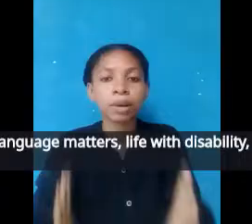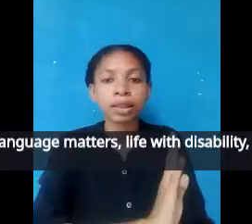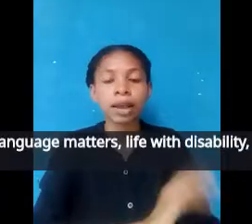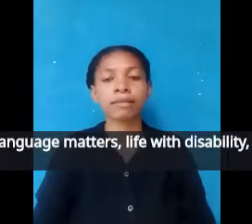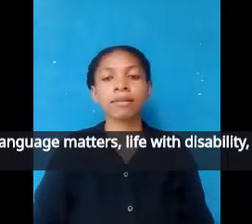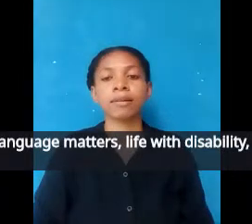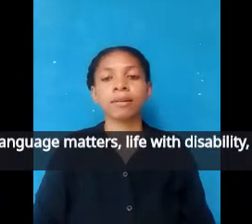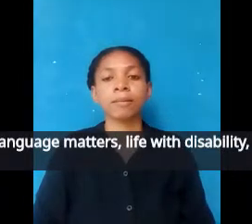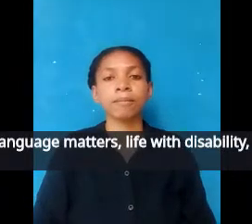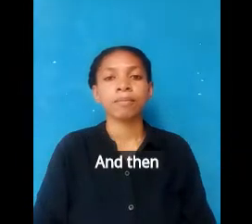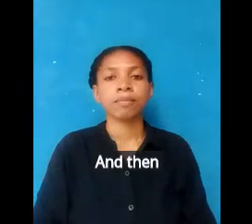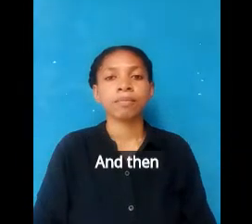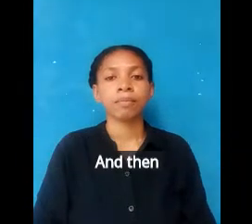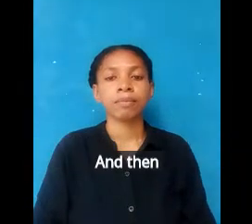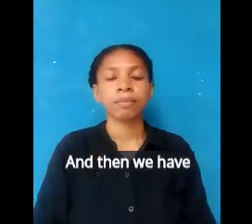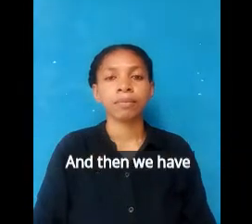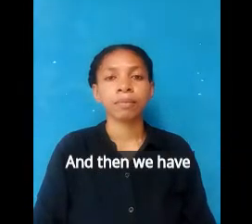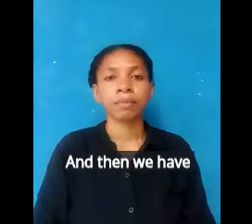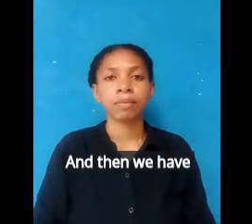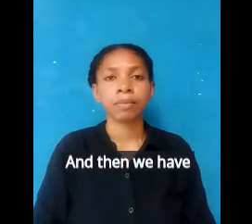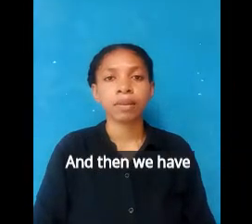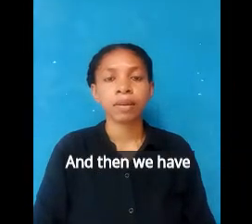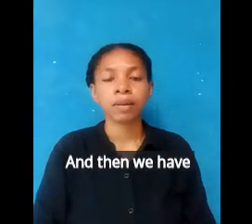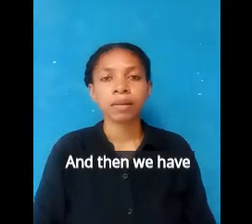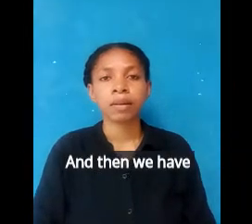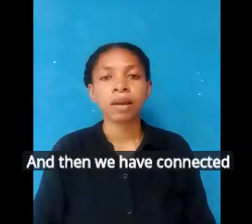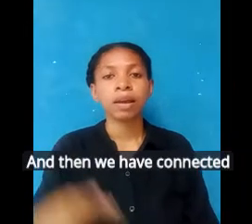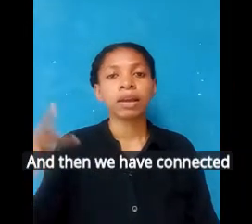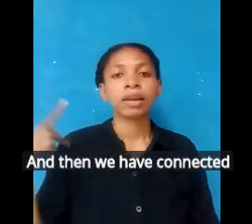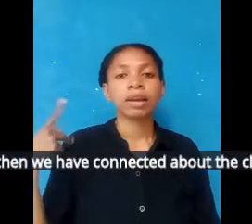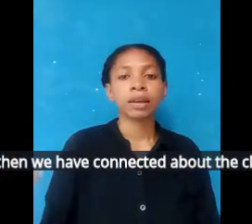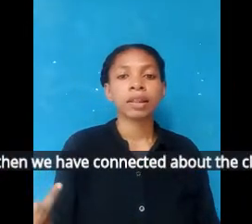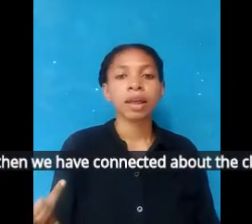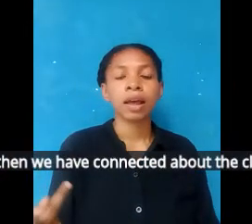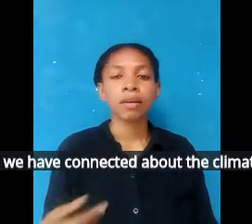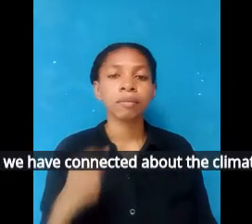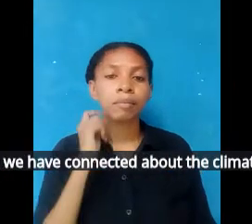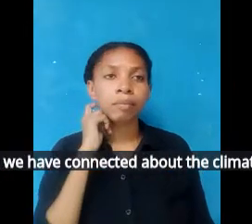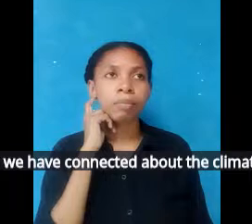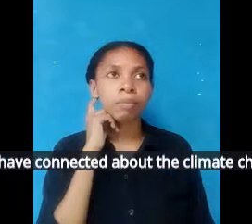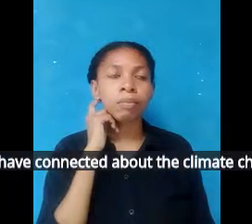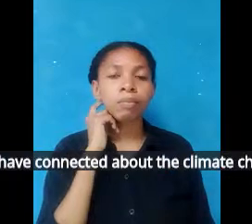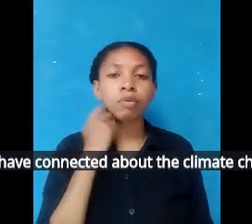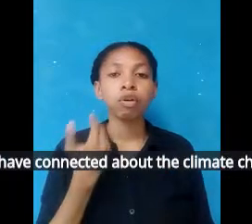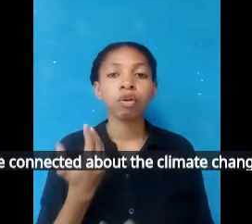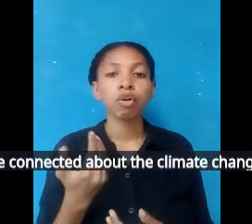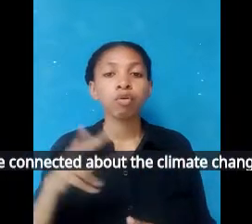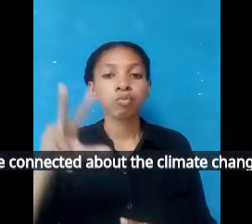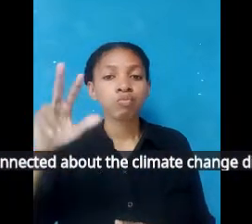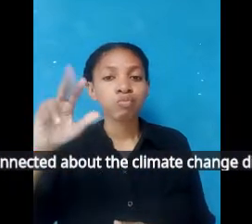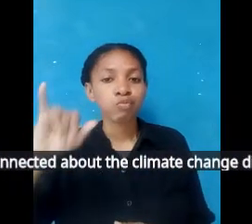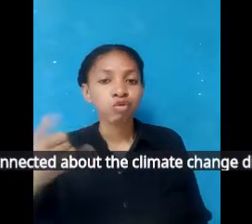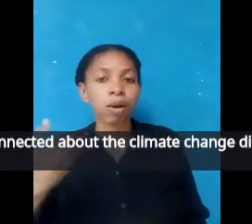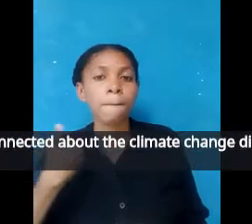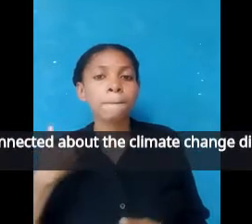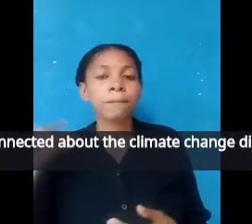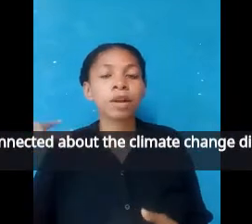And then we have connected about the climate change, disaster, and SDGs with